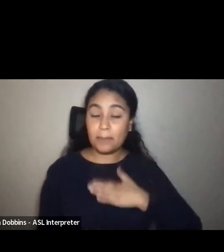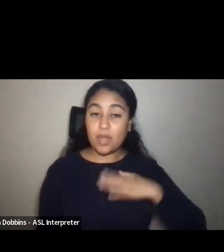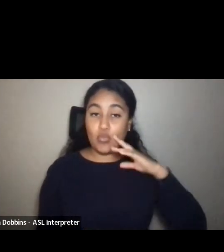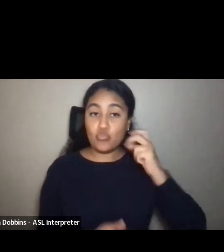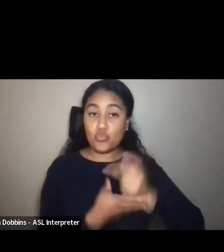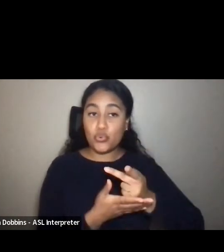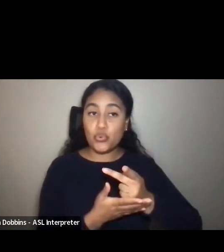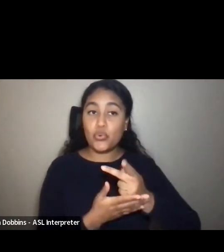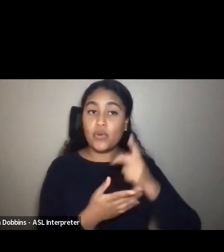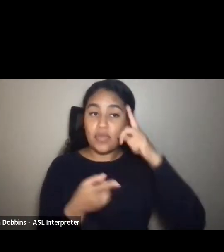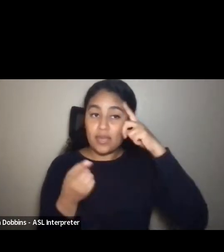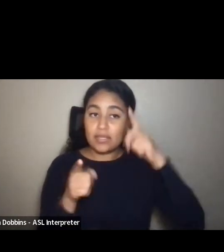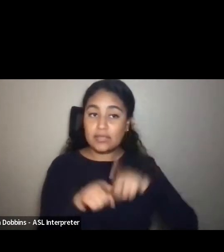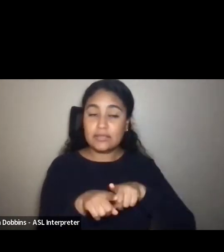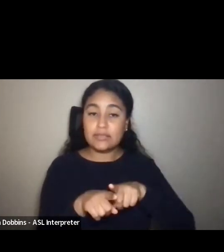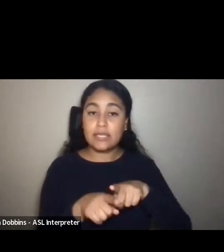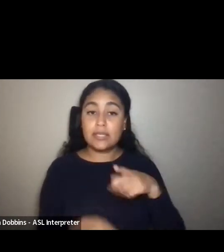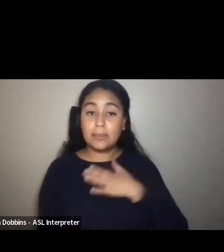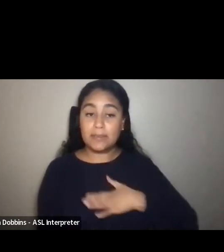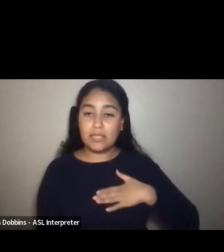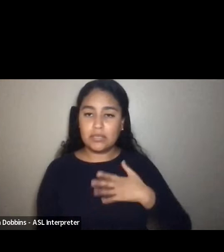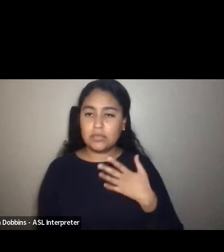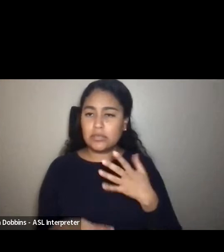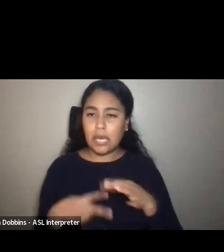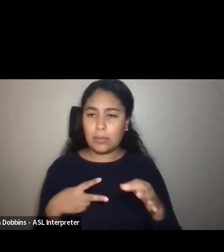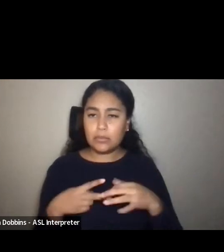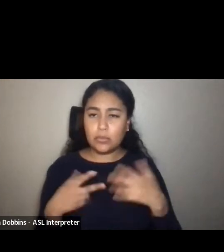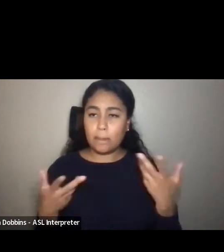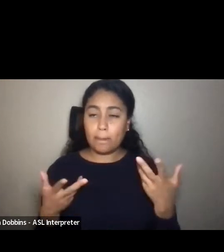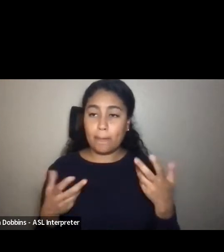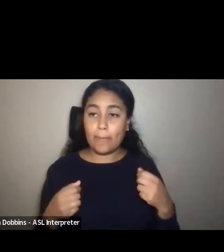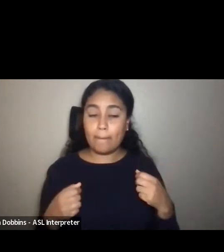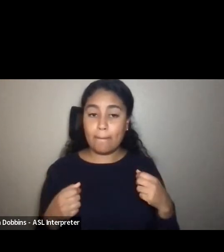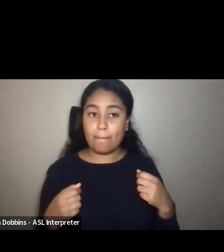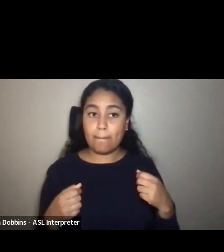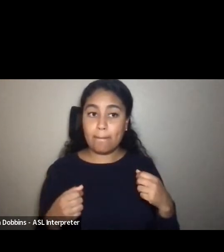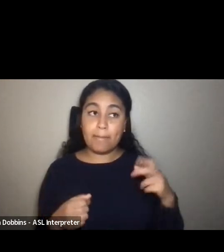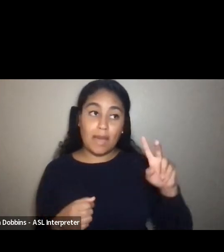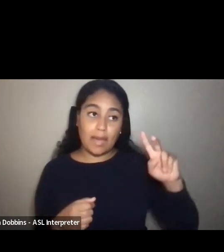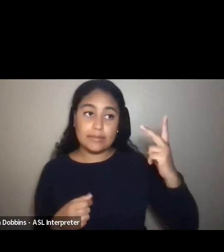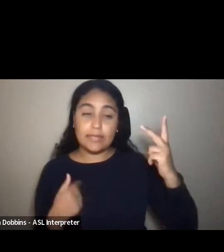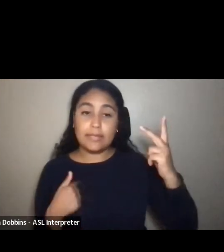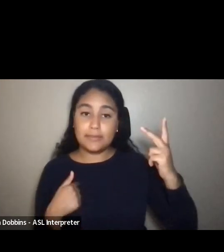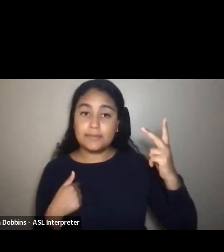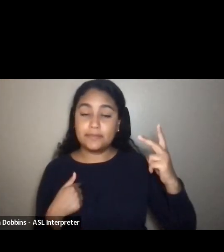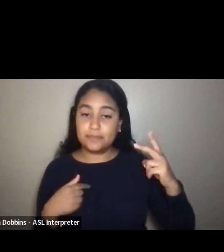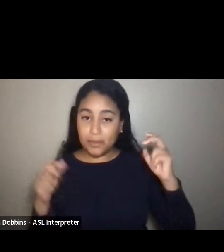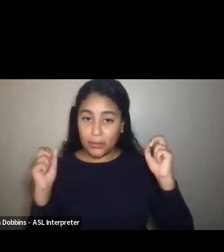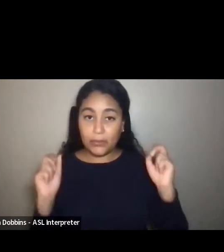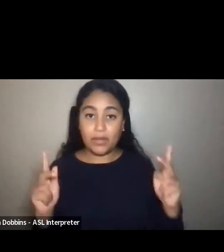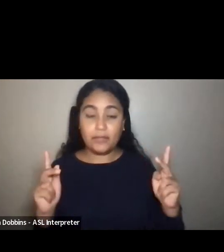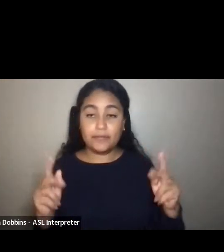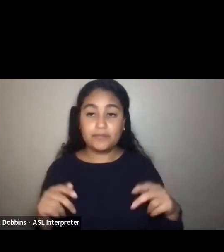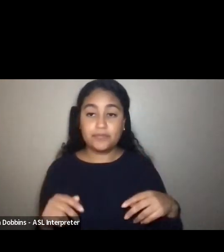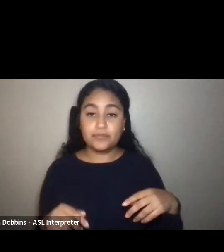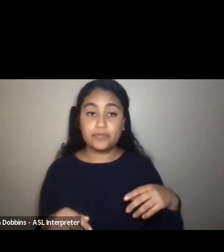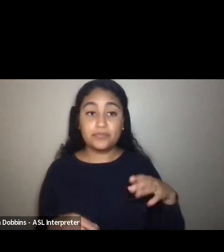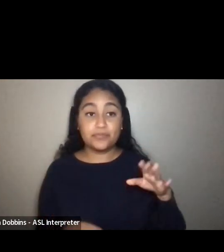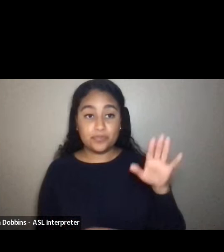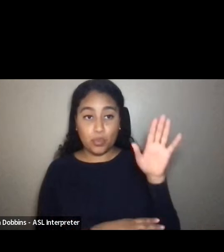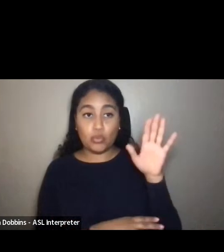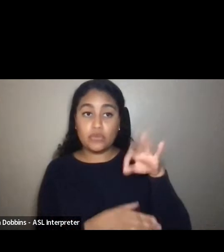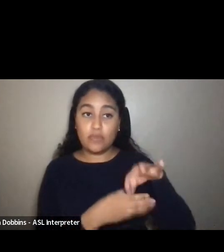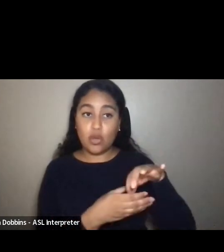the consent agenda? Move adoption. I second. Okay. Motion